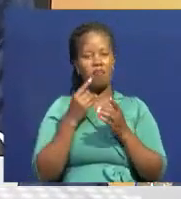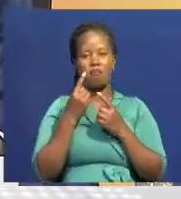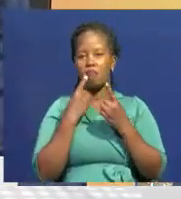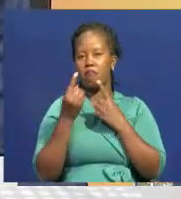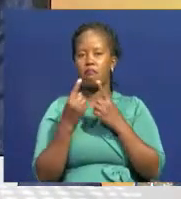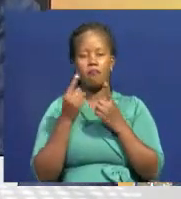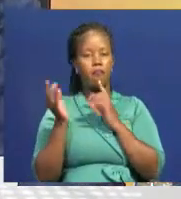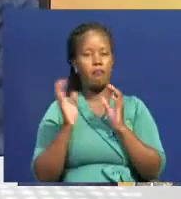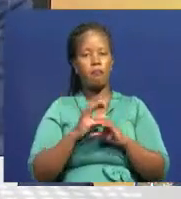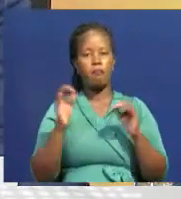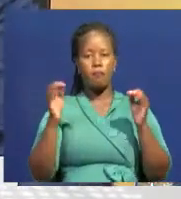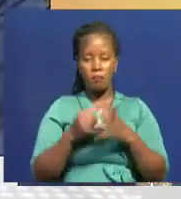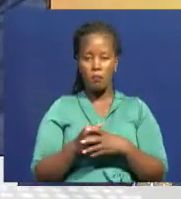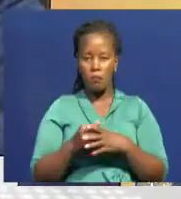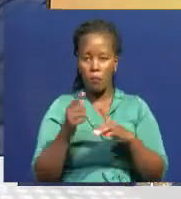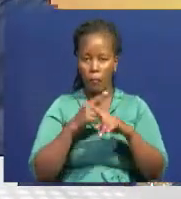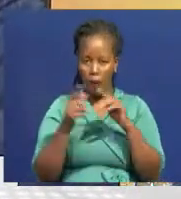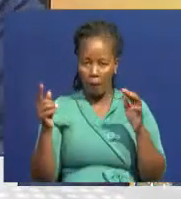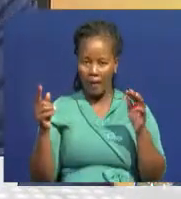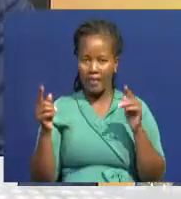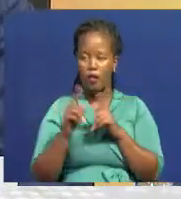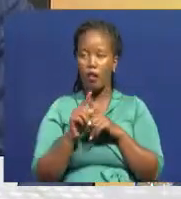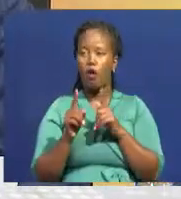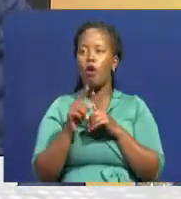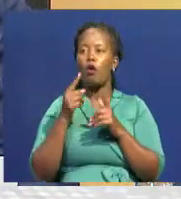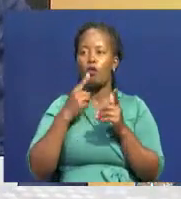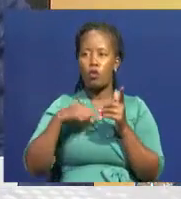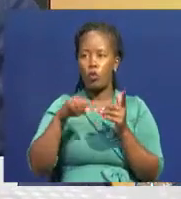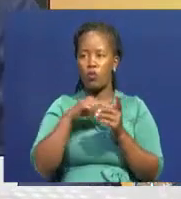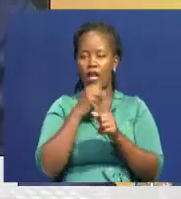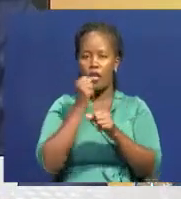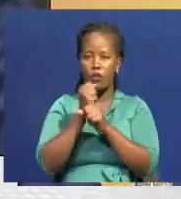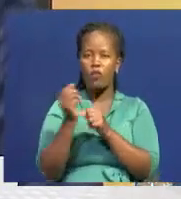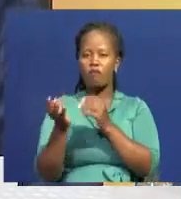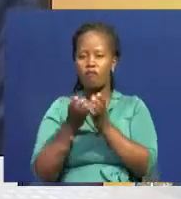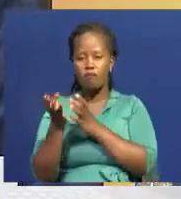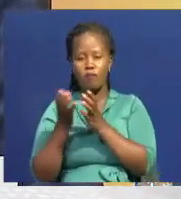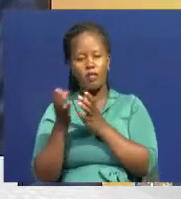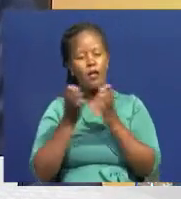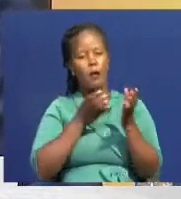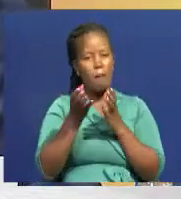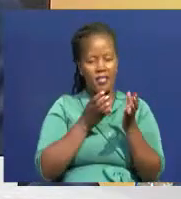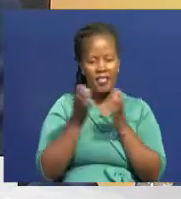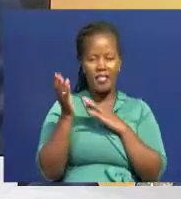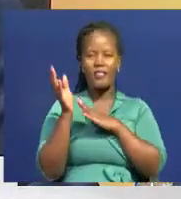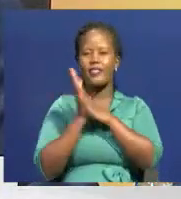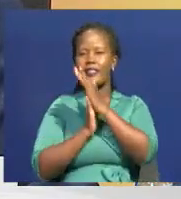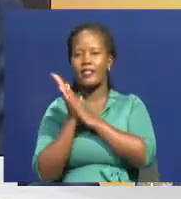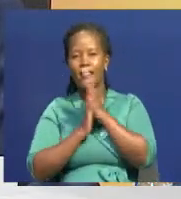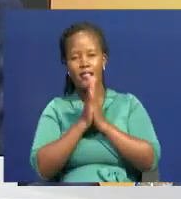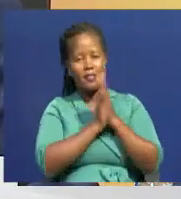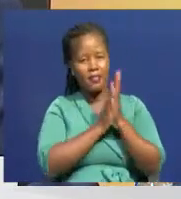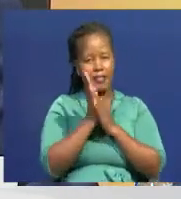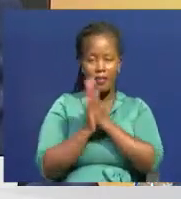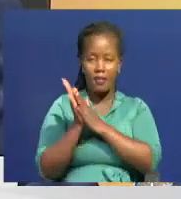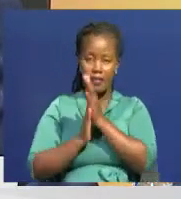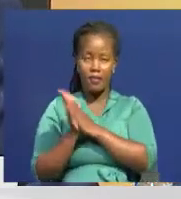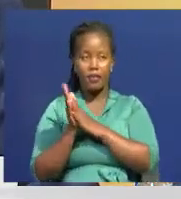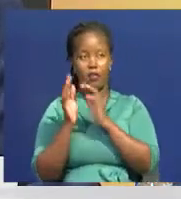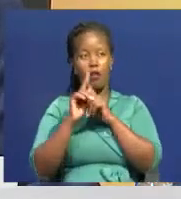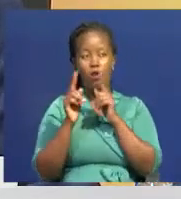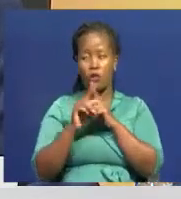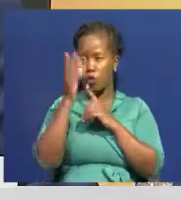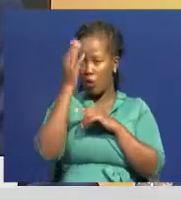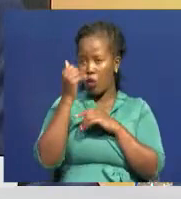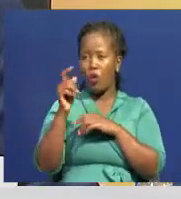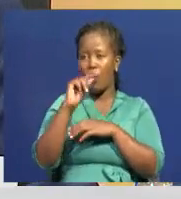But also we are enterprising, and our appetite is very high to do business. And that's what defines